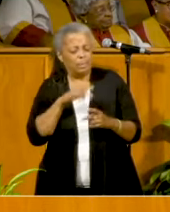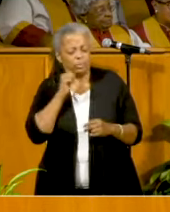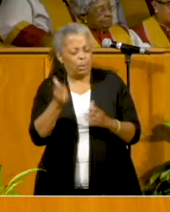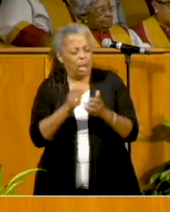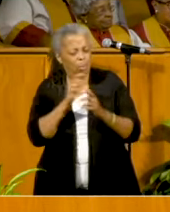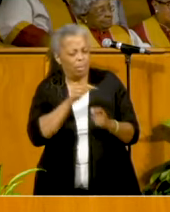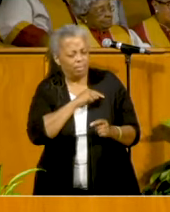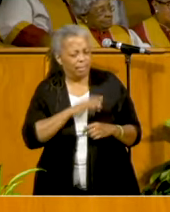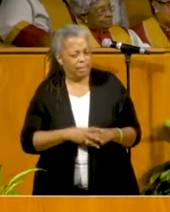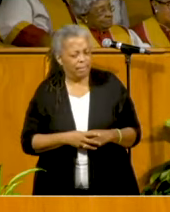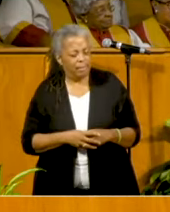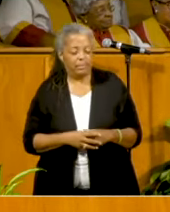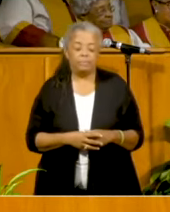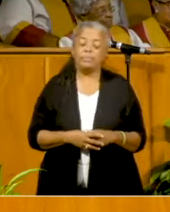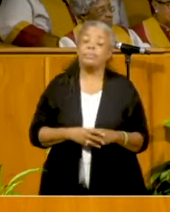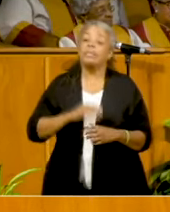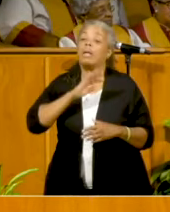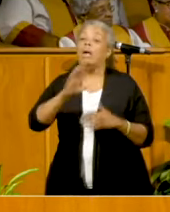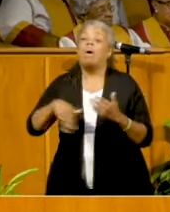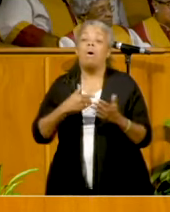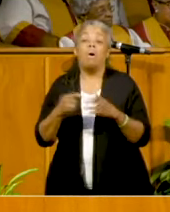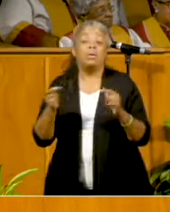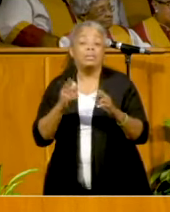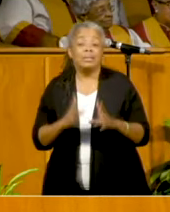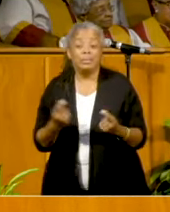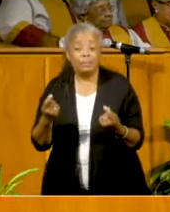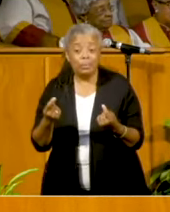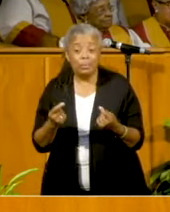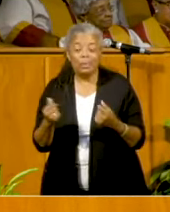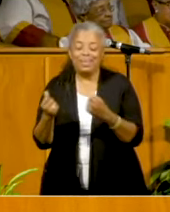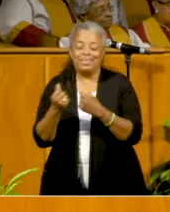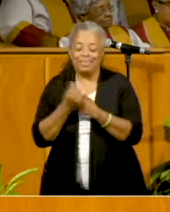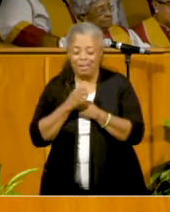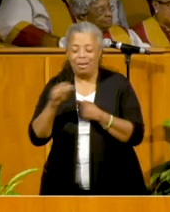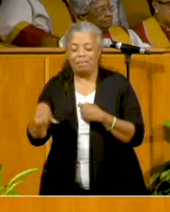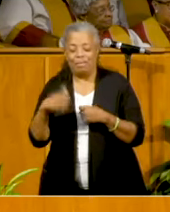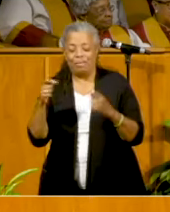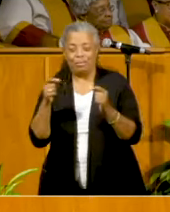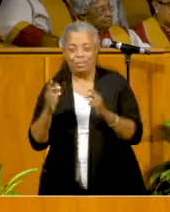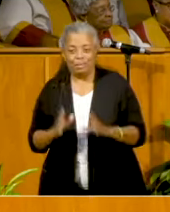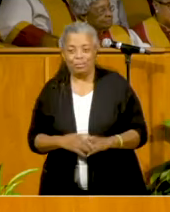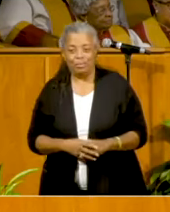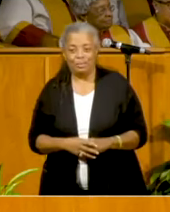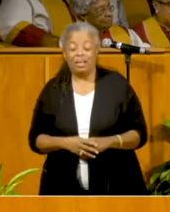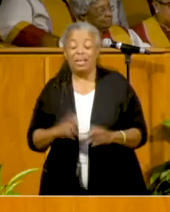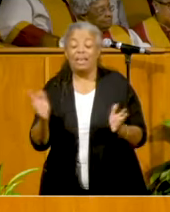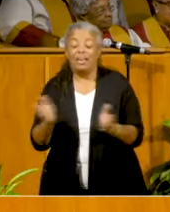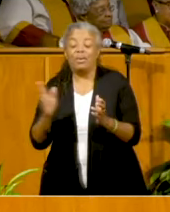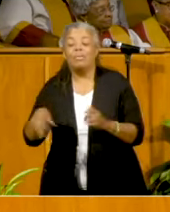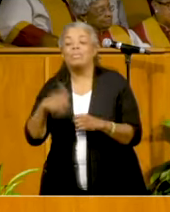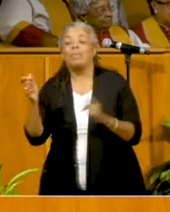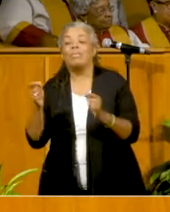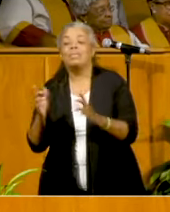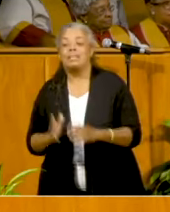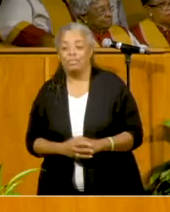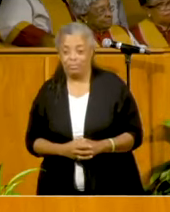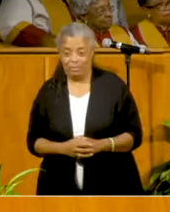space. All sinners can do is love other sinners, encourage other